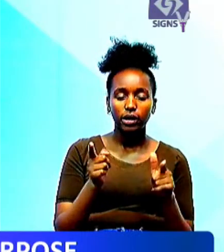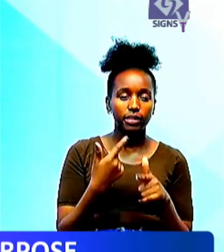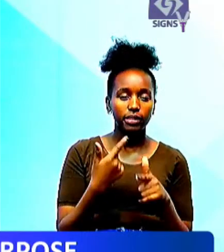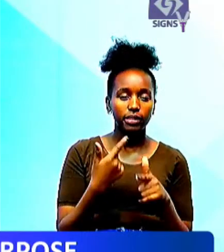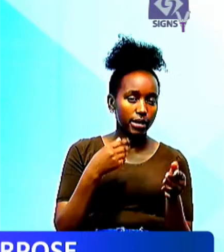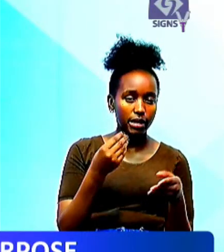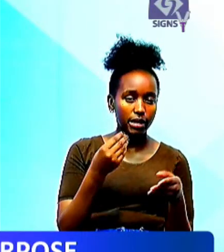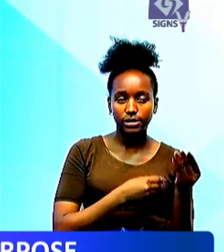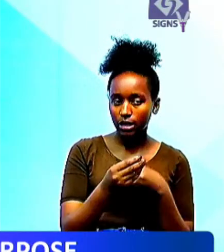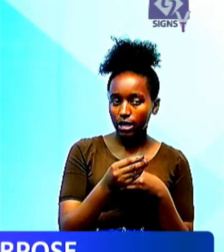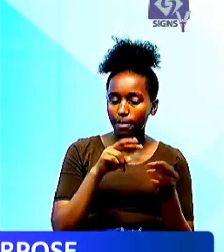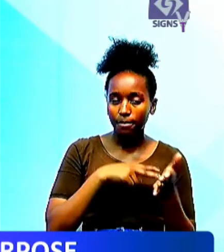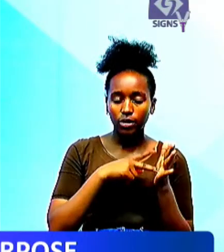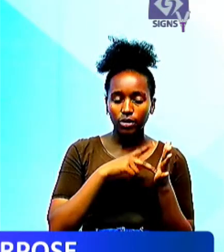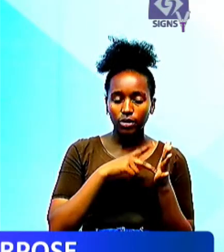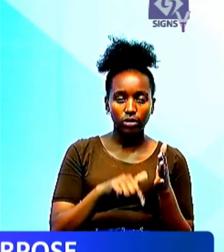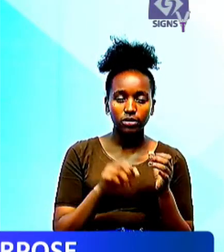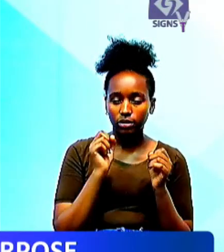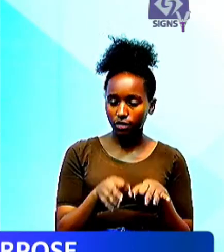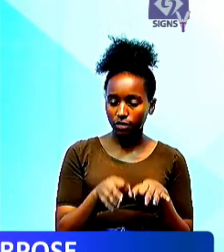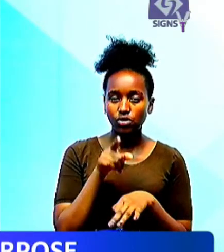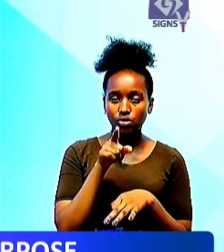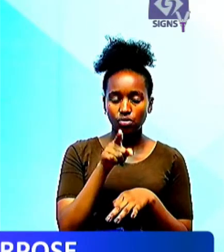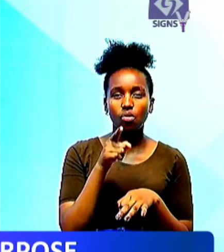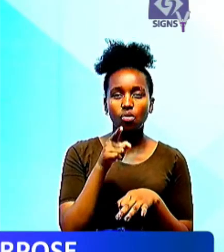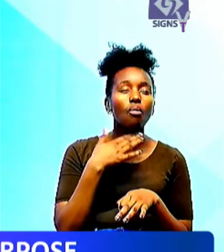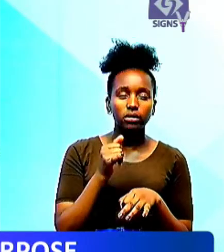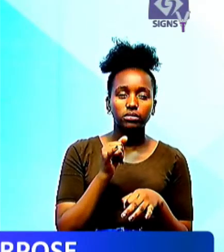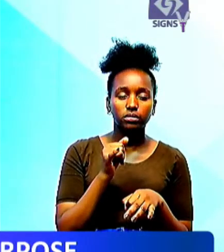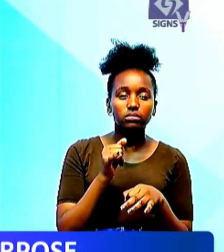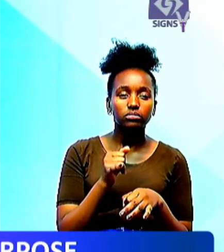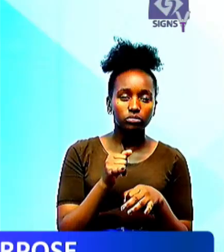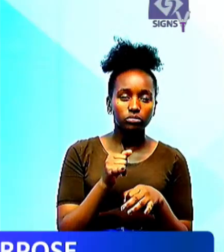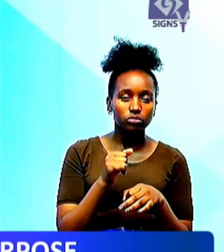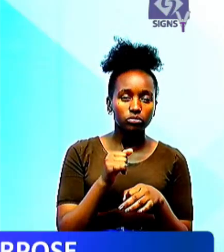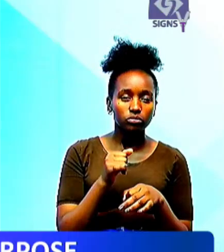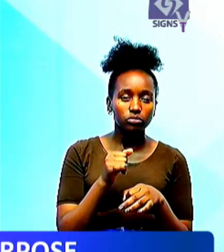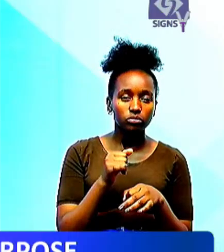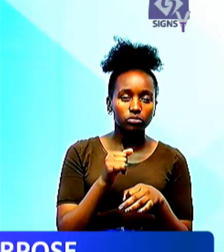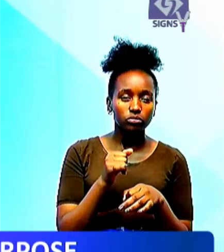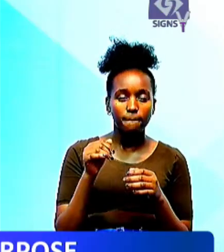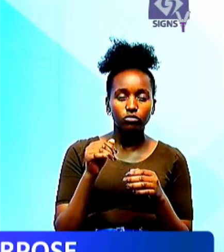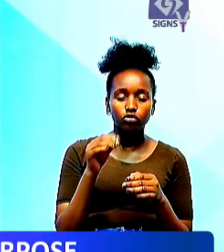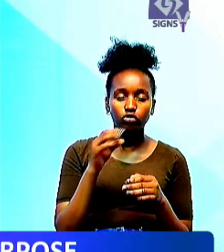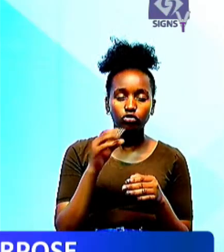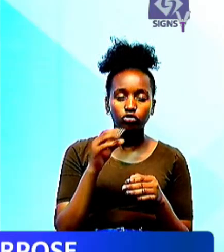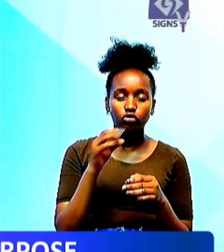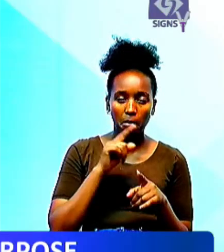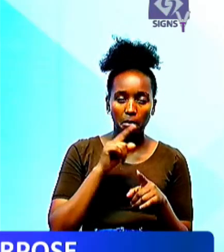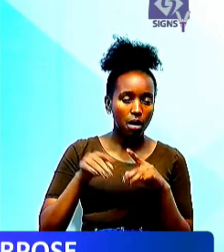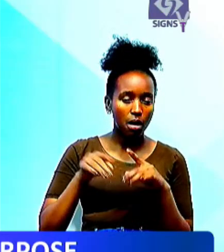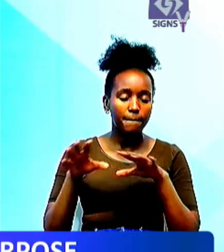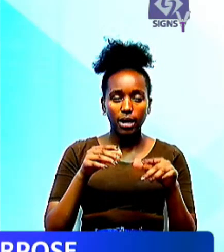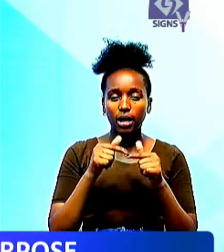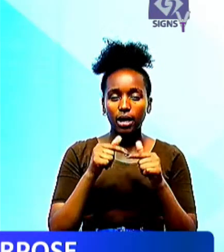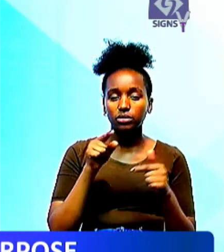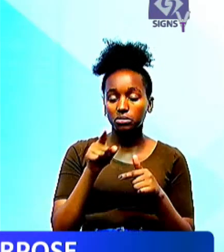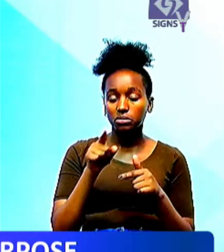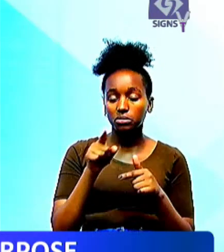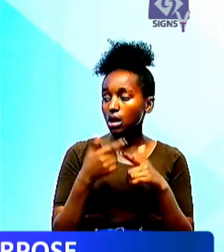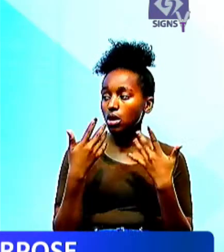So if you take those positions and the market moves against you, you make a loss. So it's algorithms. There's a